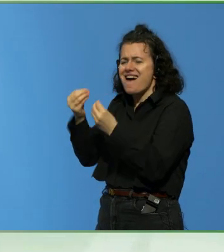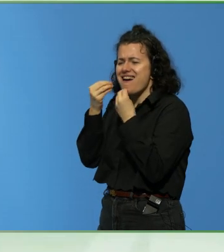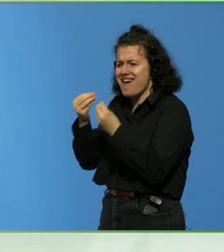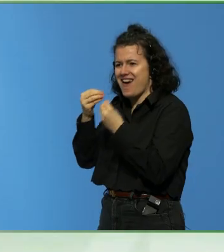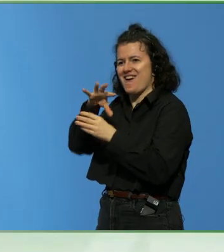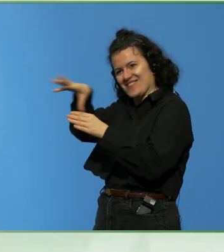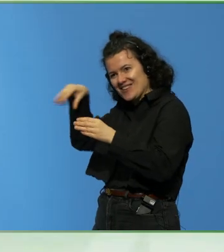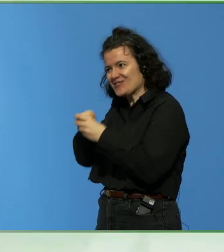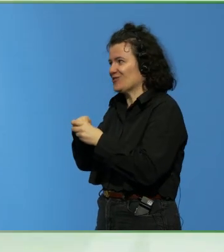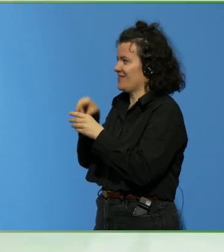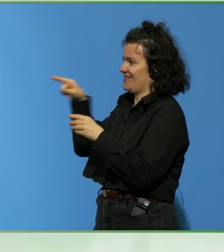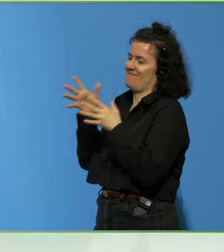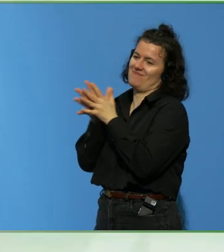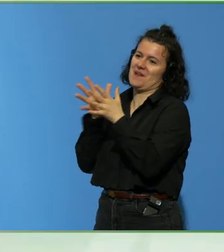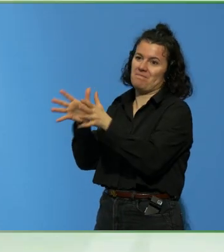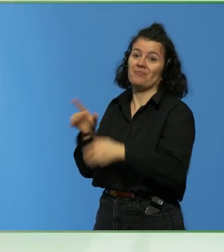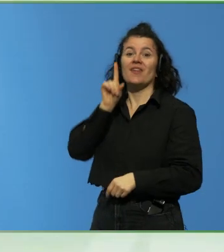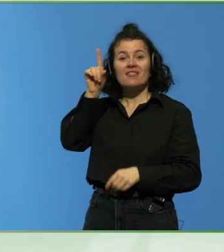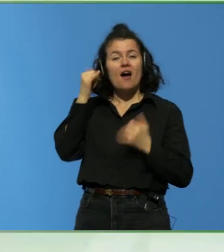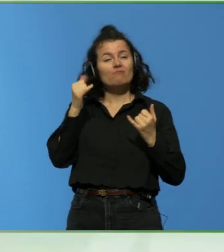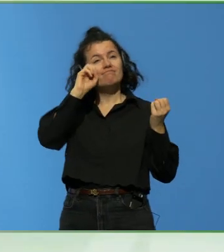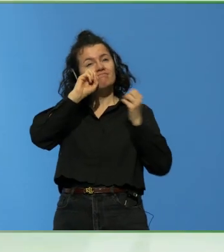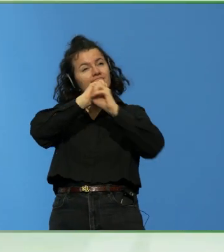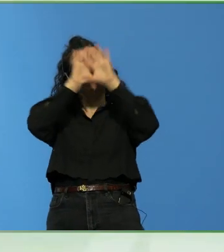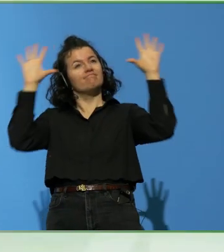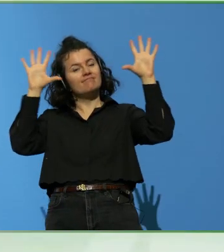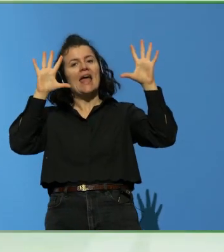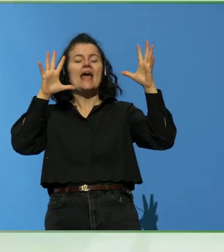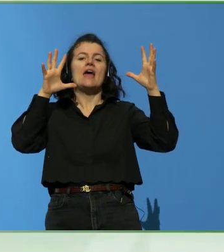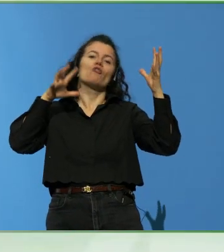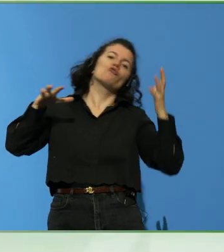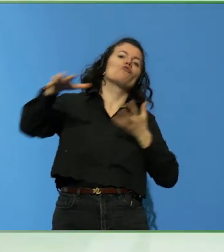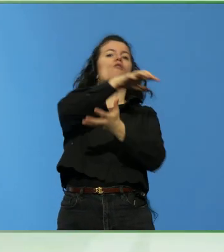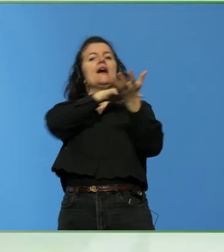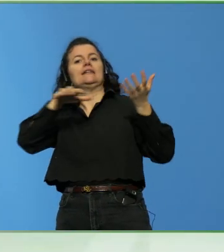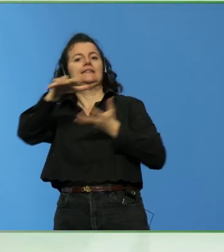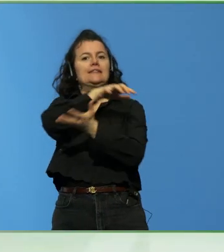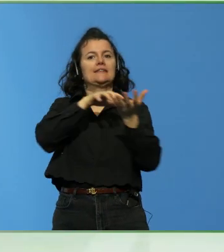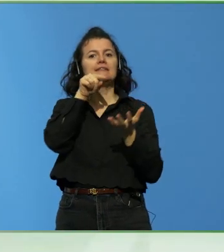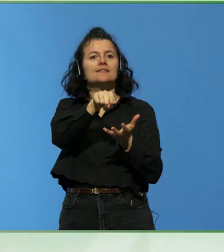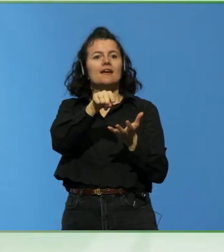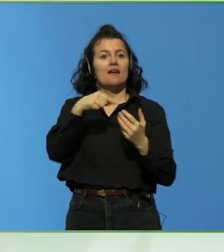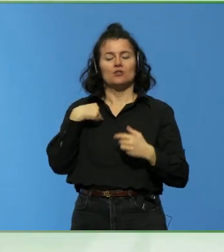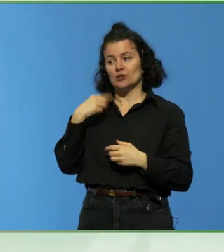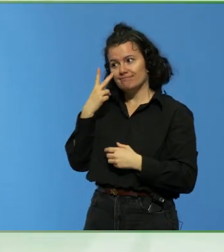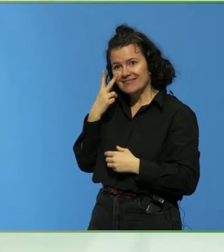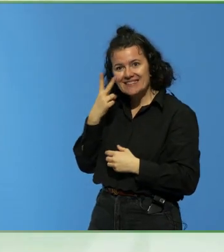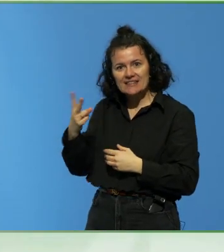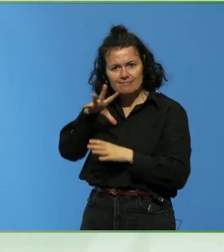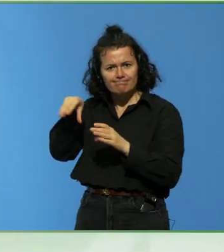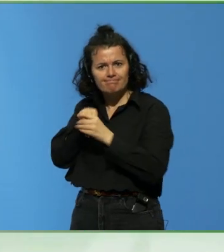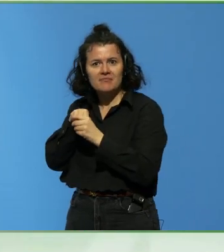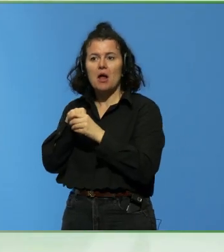times of crises, it rarely looks neutral. Most often, in times